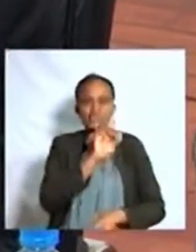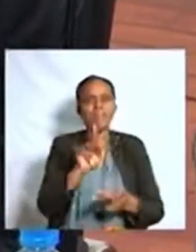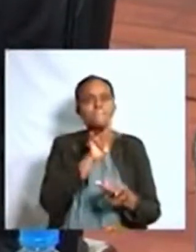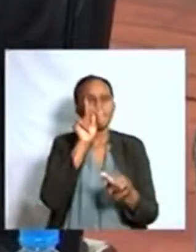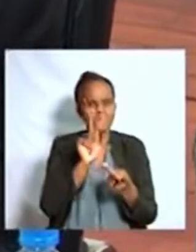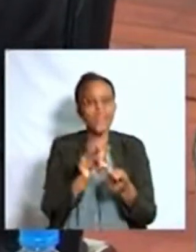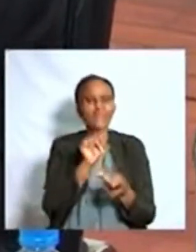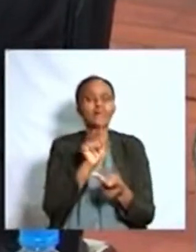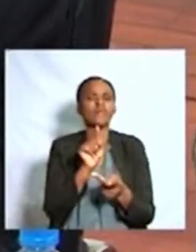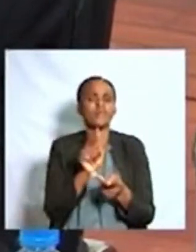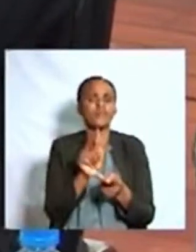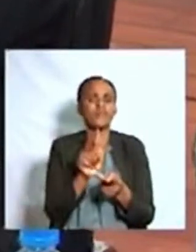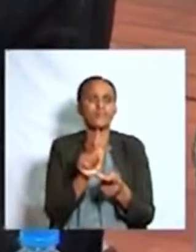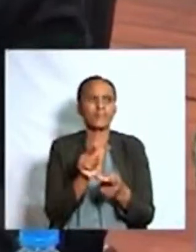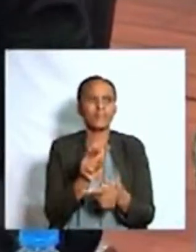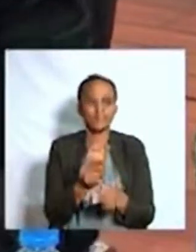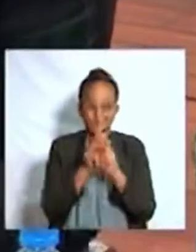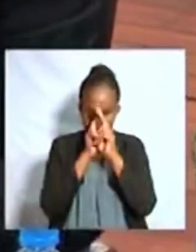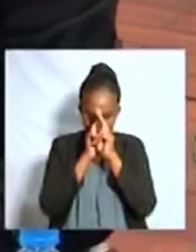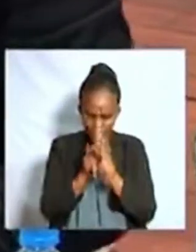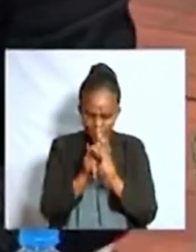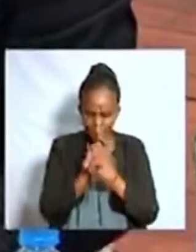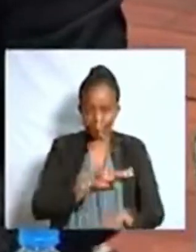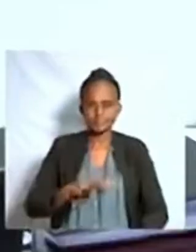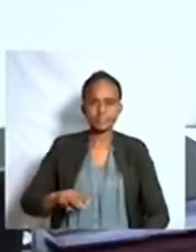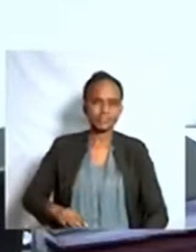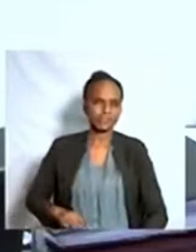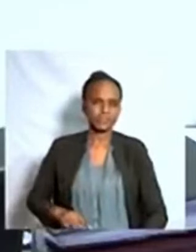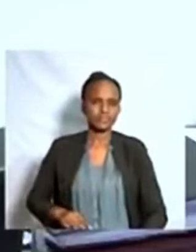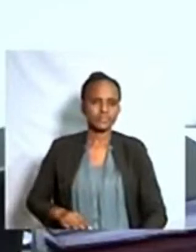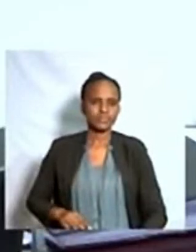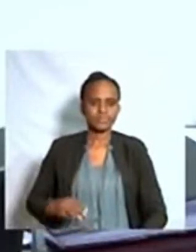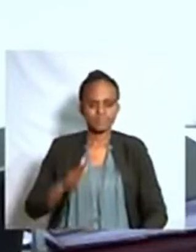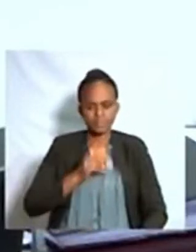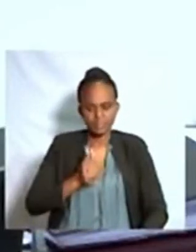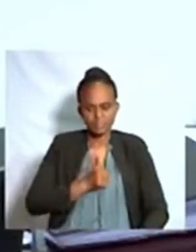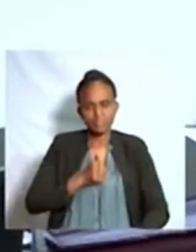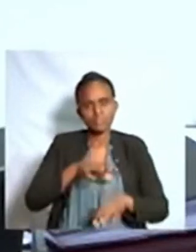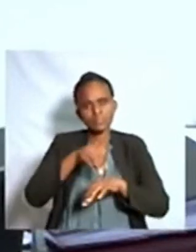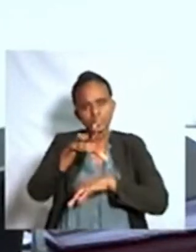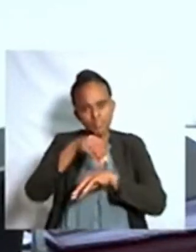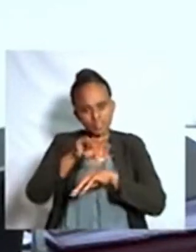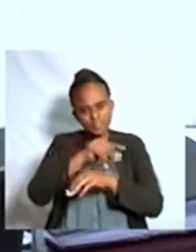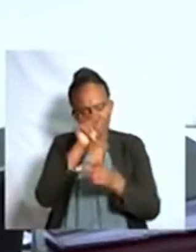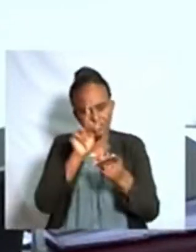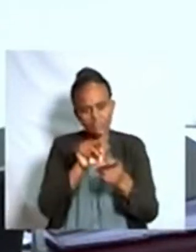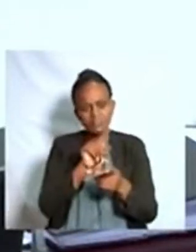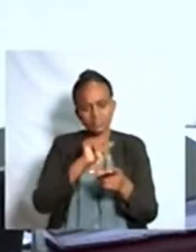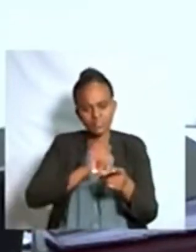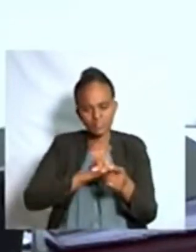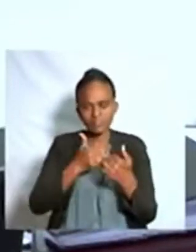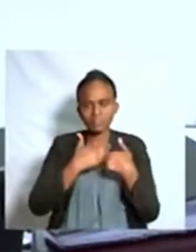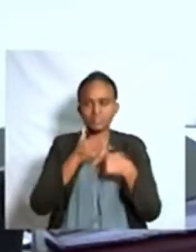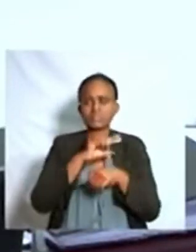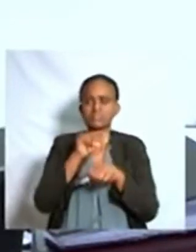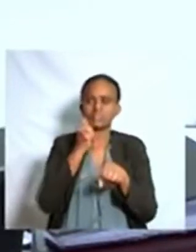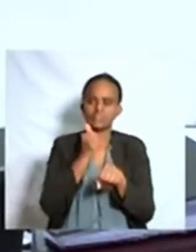erroneous. Honorable members, I think let me guide this way. We have